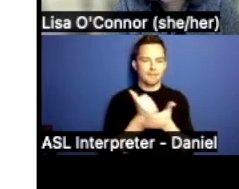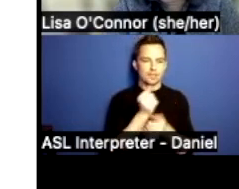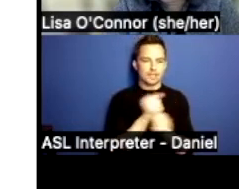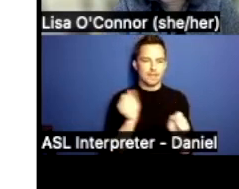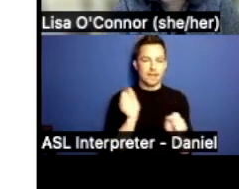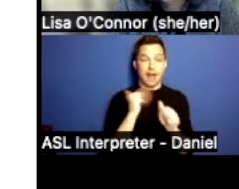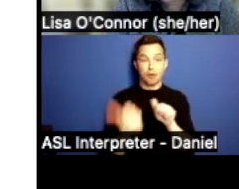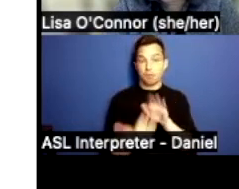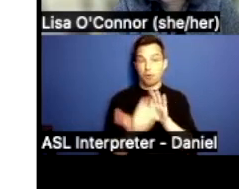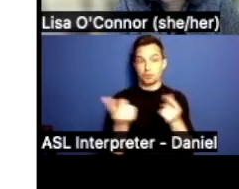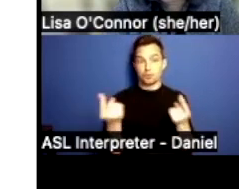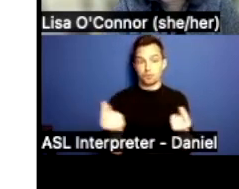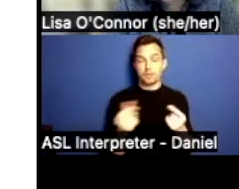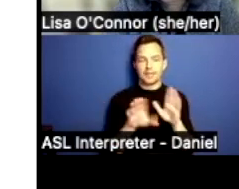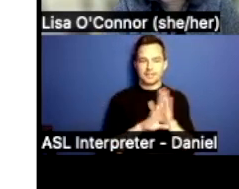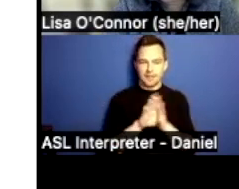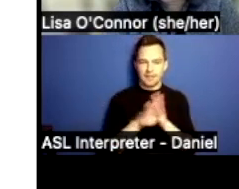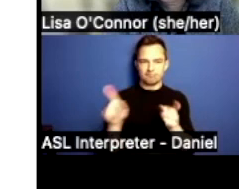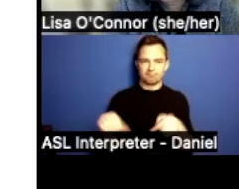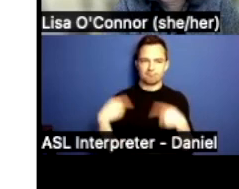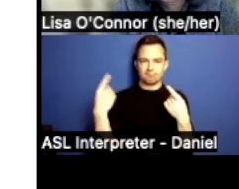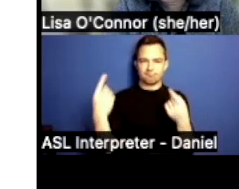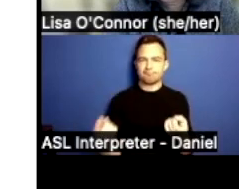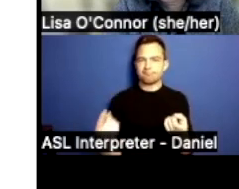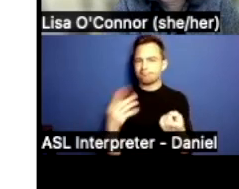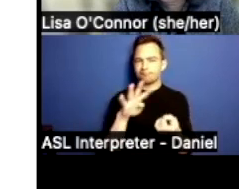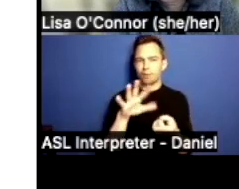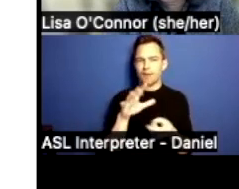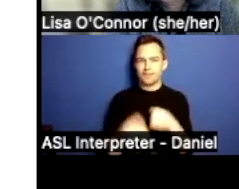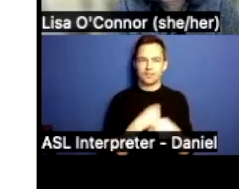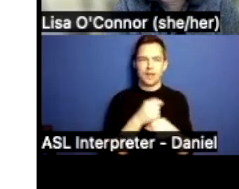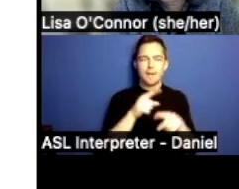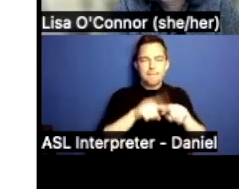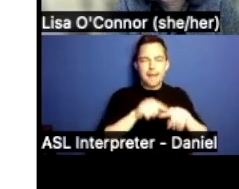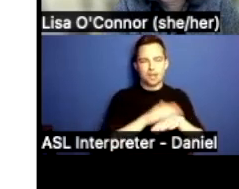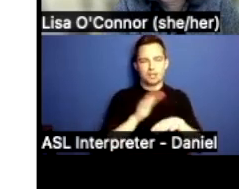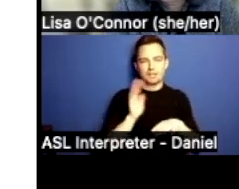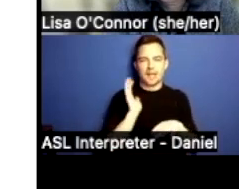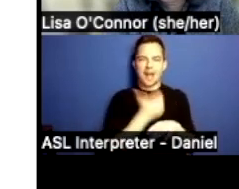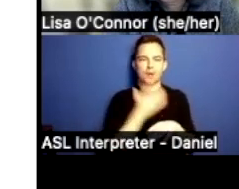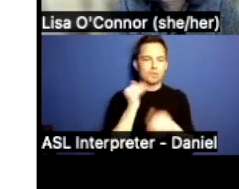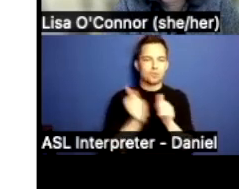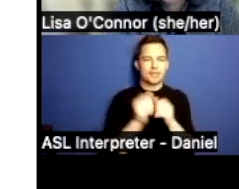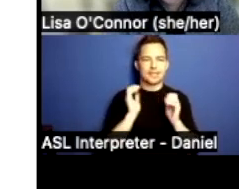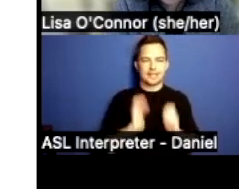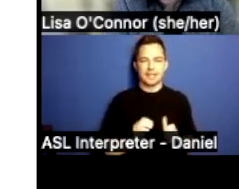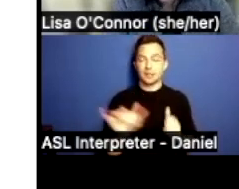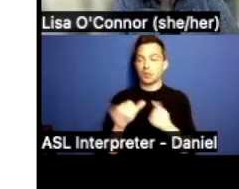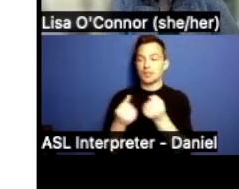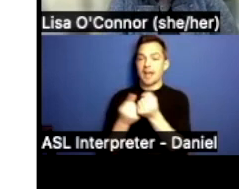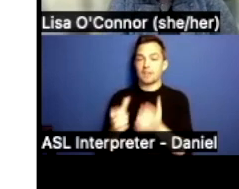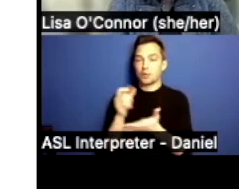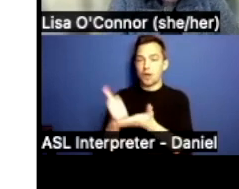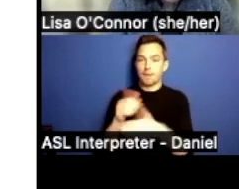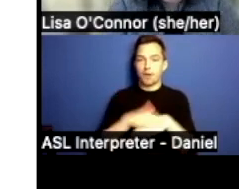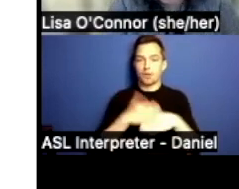been really developed over the last 45 years based on our experience with our clients and from the advocates who help us lead the way. So to